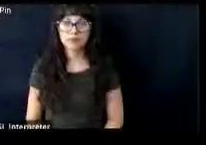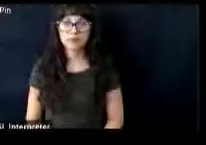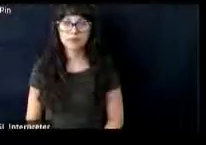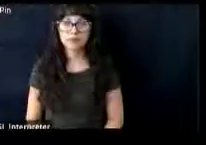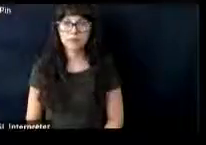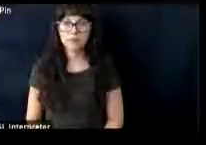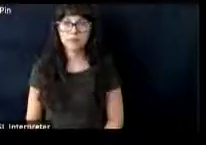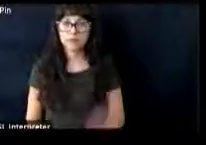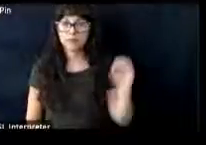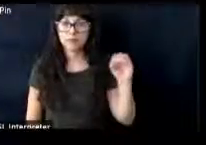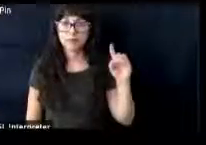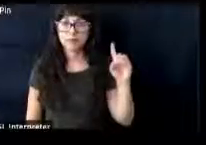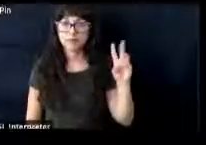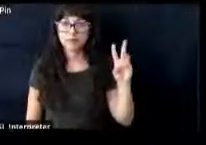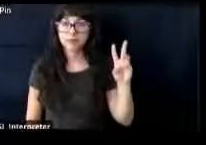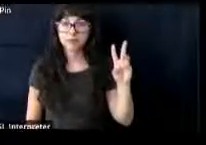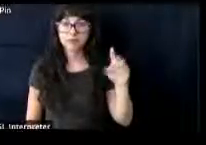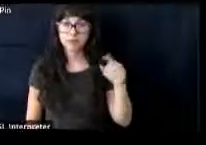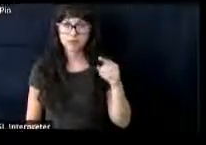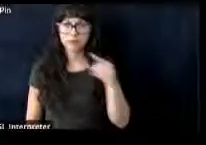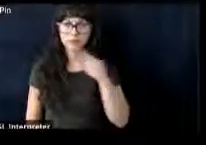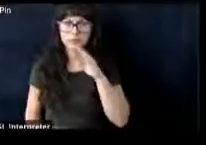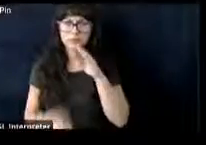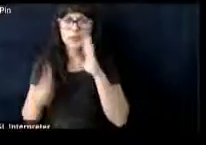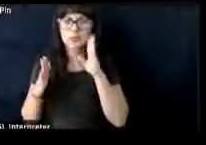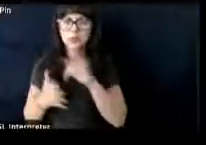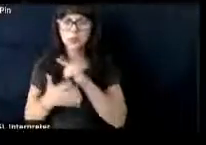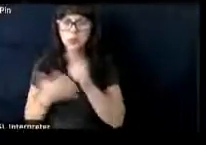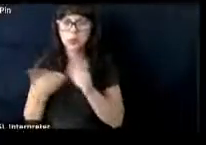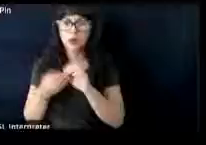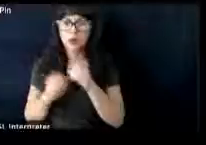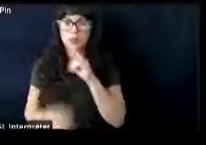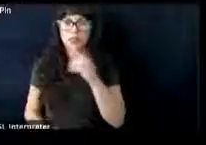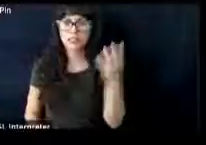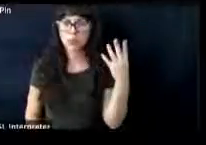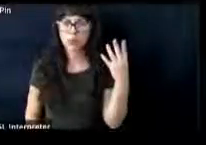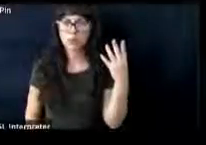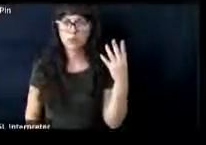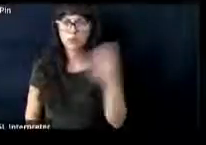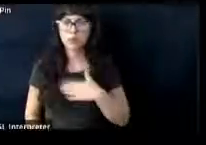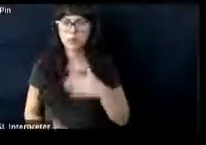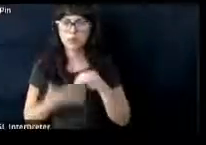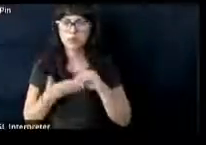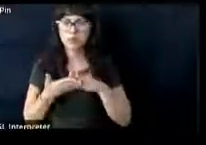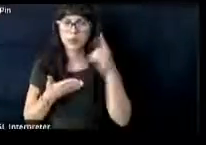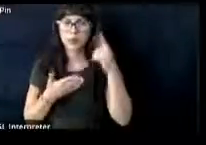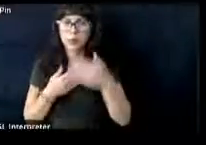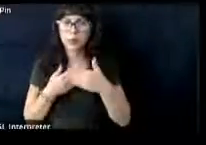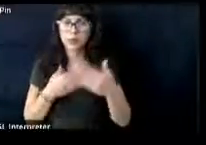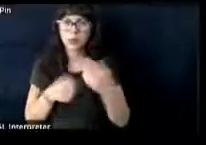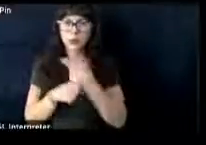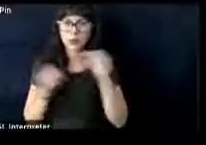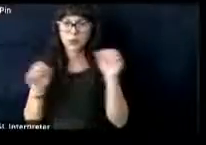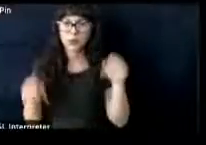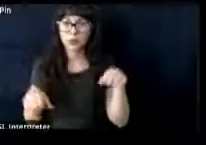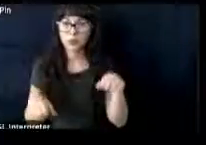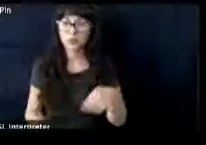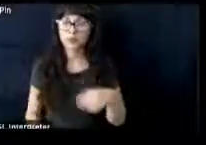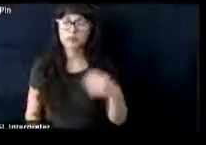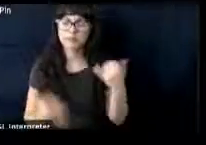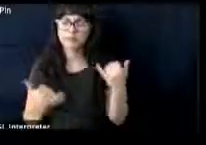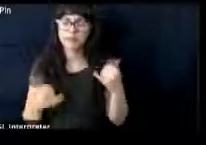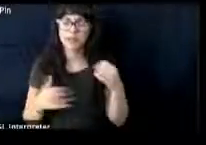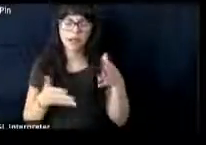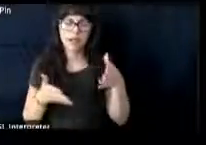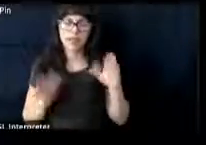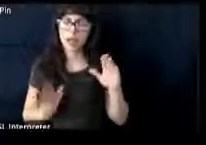Zero 016, your speaker order number is number 4, if you'll please make note of that for future reference. And you can now enable your audio